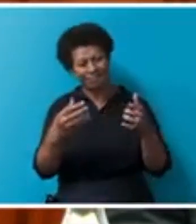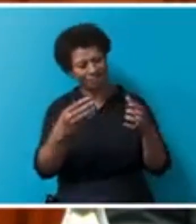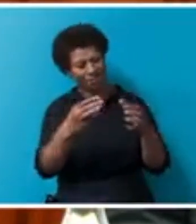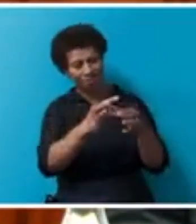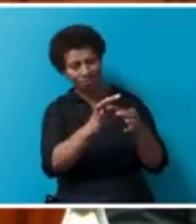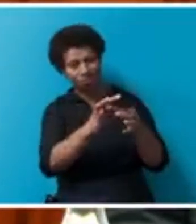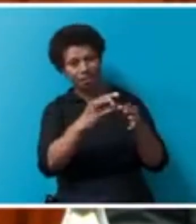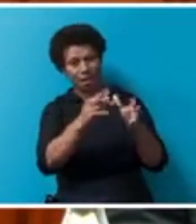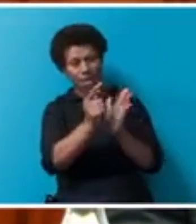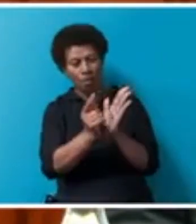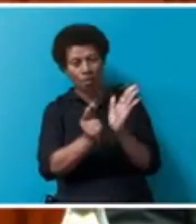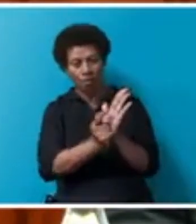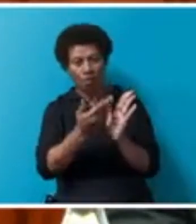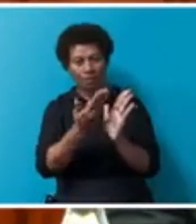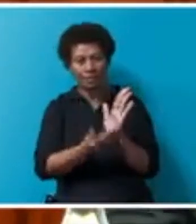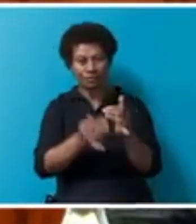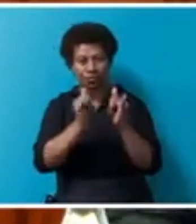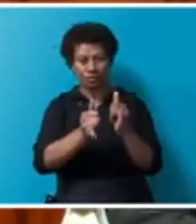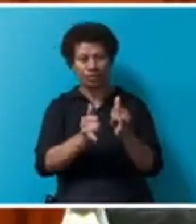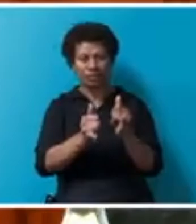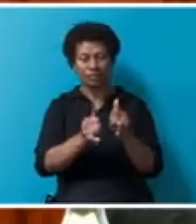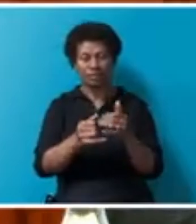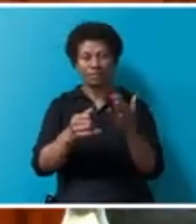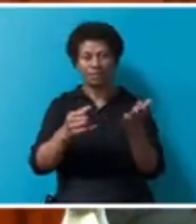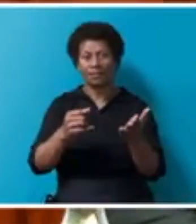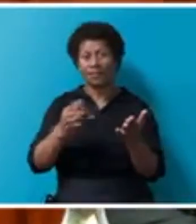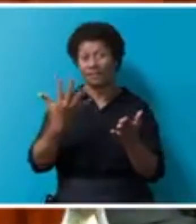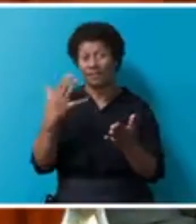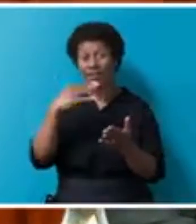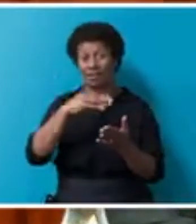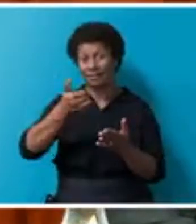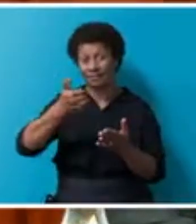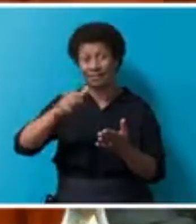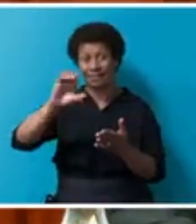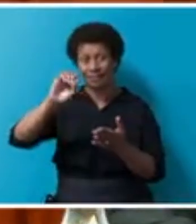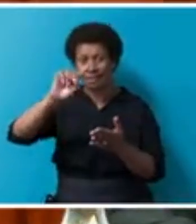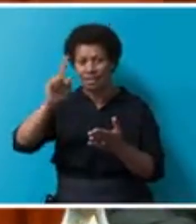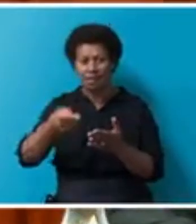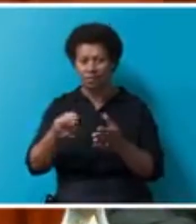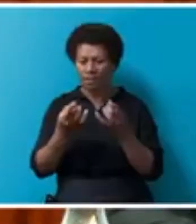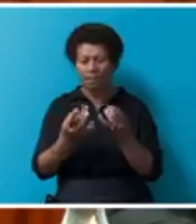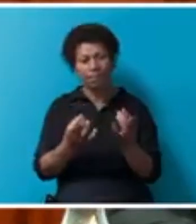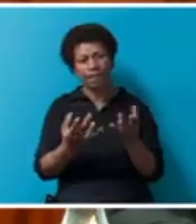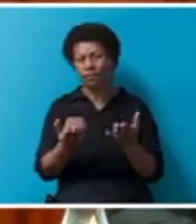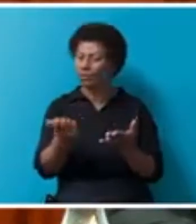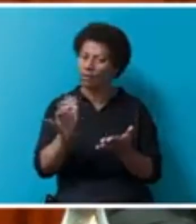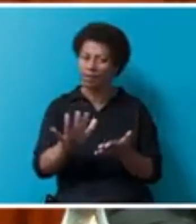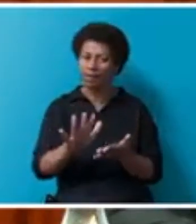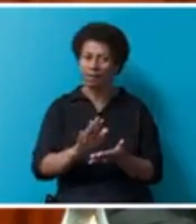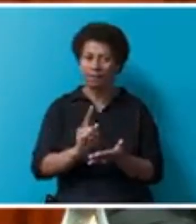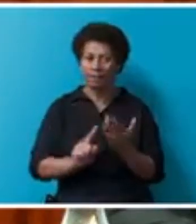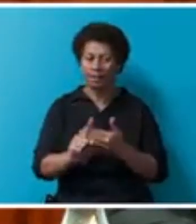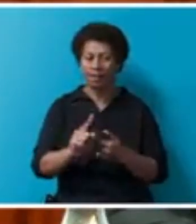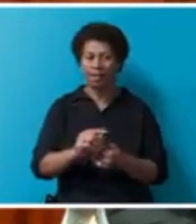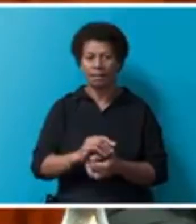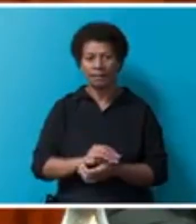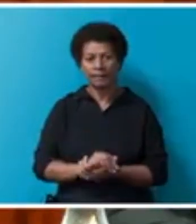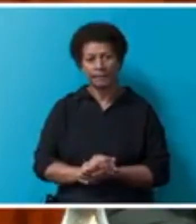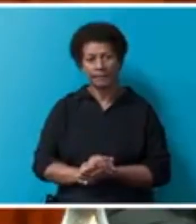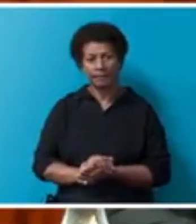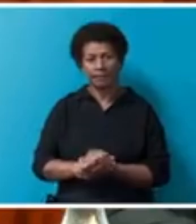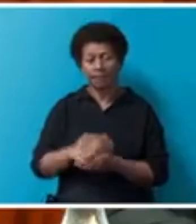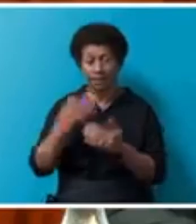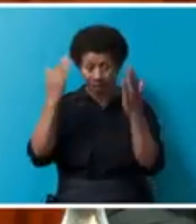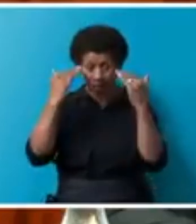budget allocates $560,000 for the event, and preparations are already underway. Mr. Speaker, sir, we also